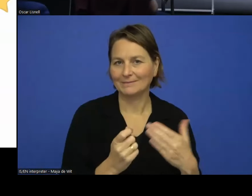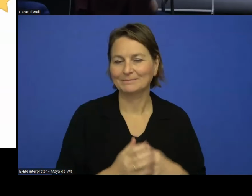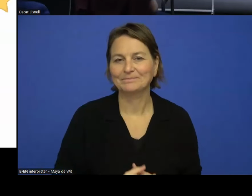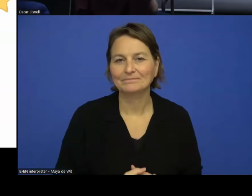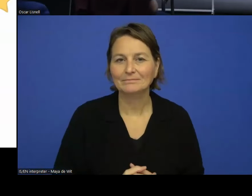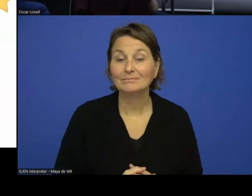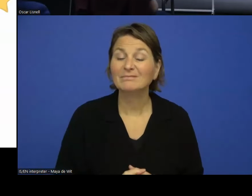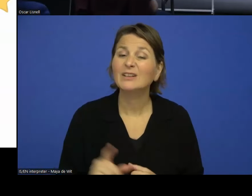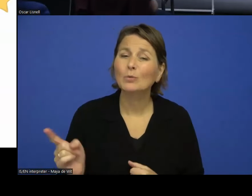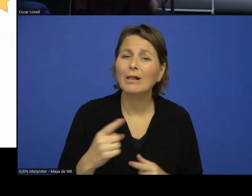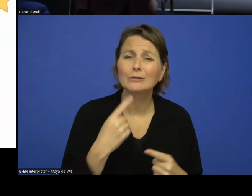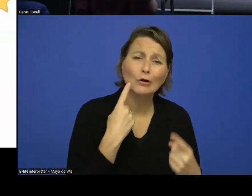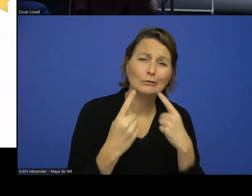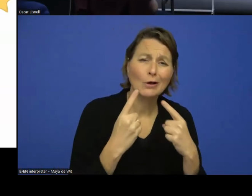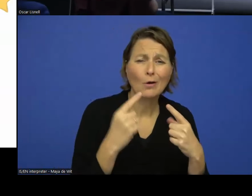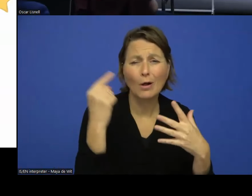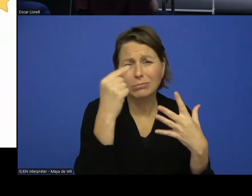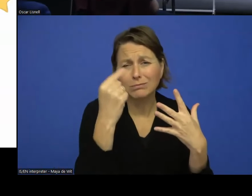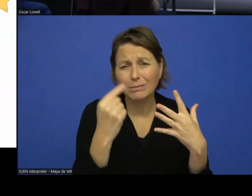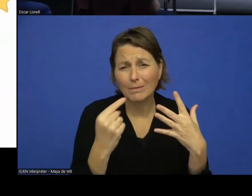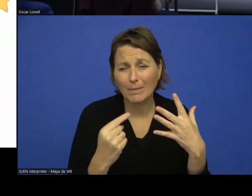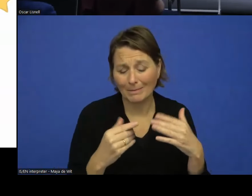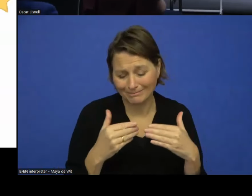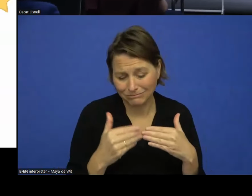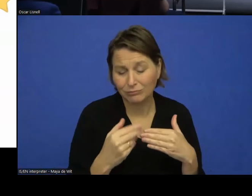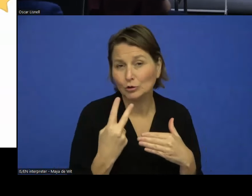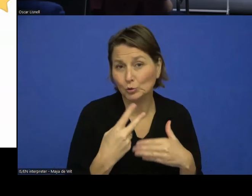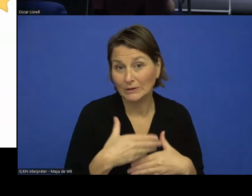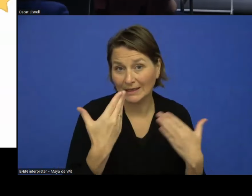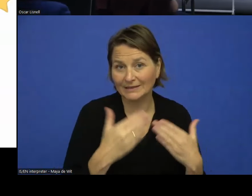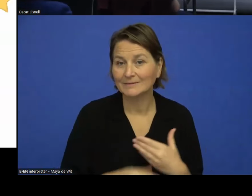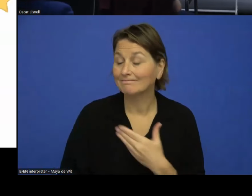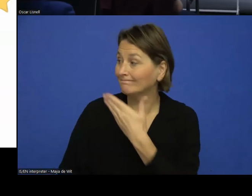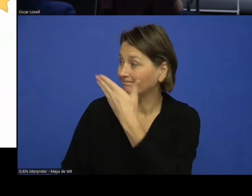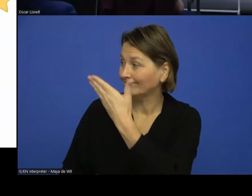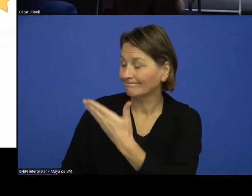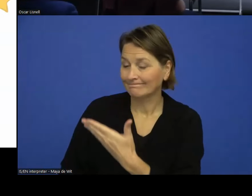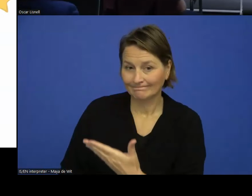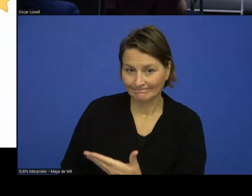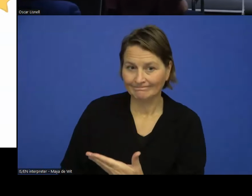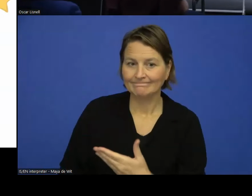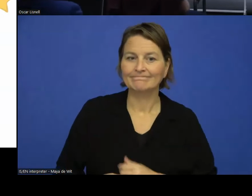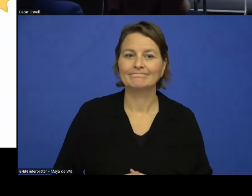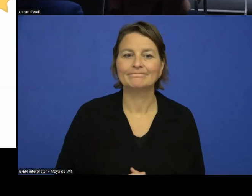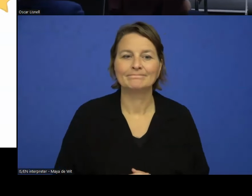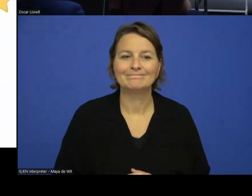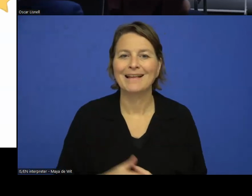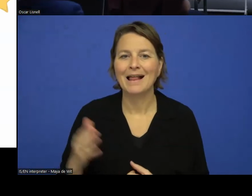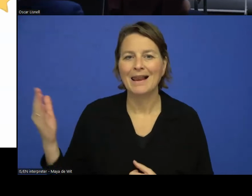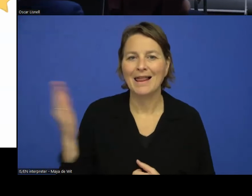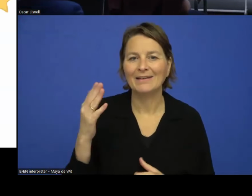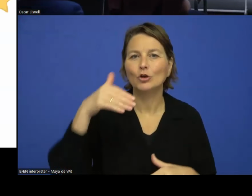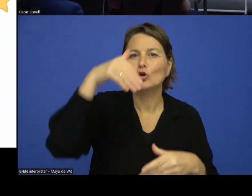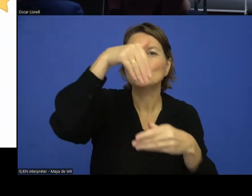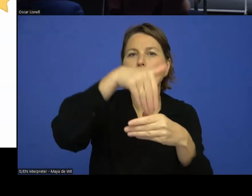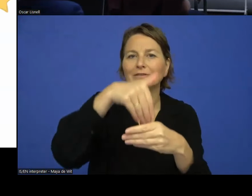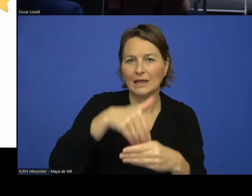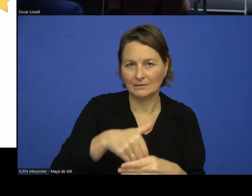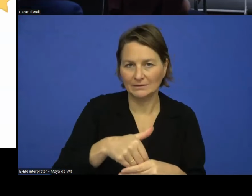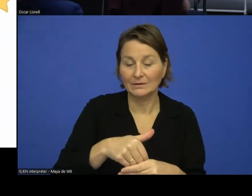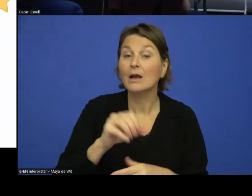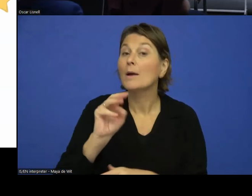taking place for the next 2 days, on the left-hand side, you will see content. And what Muse IT will probably aim to do